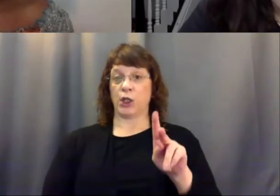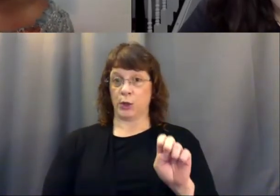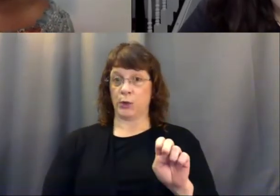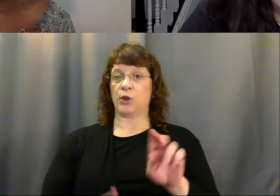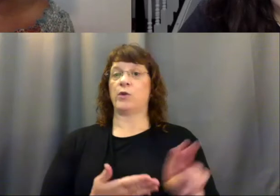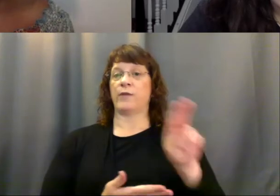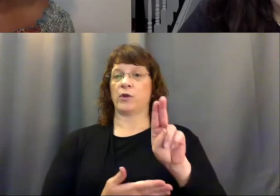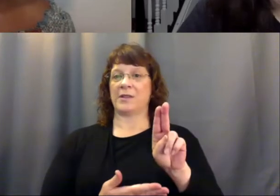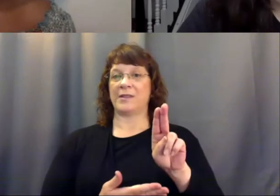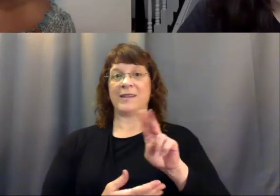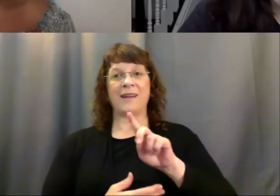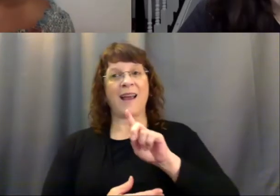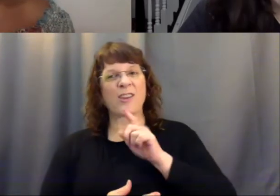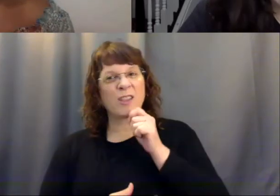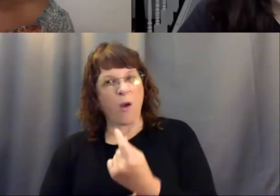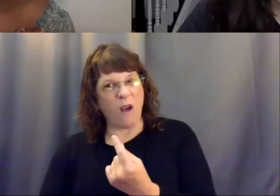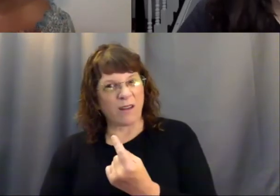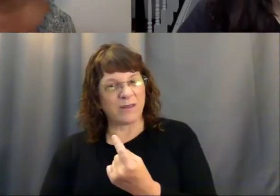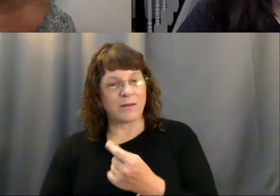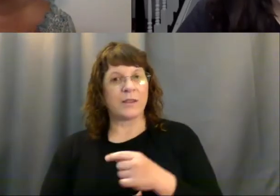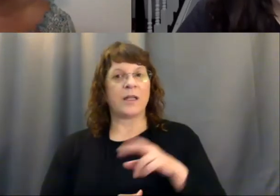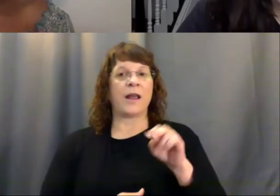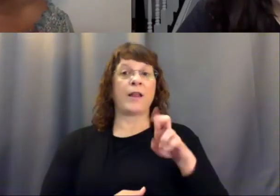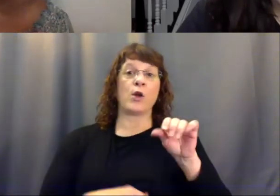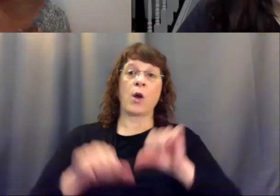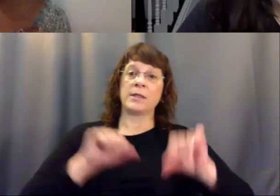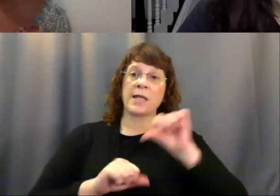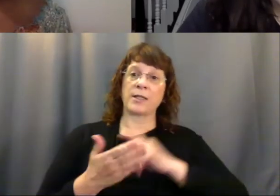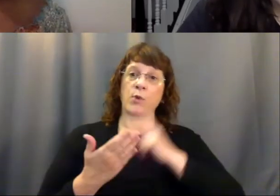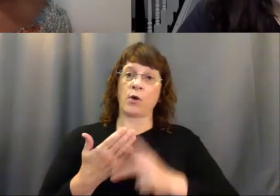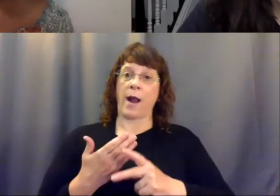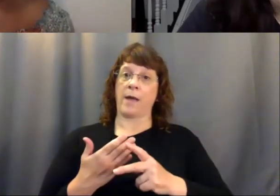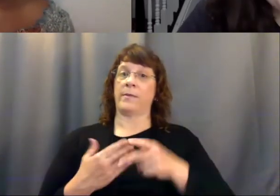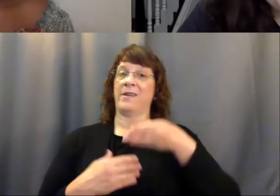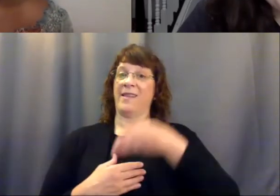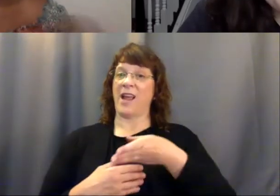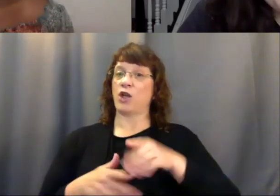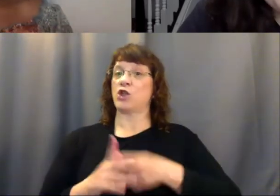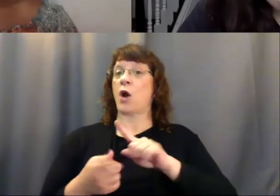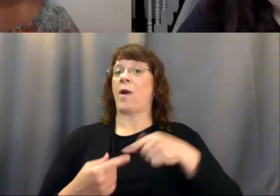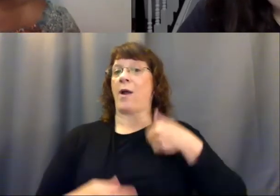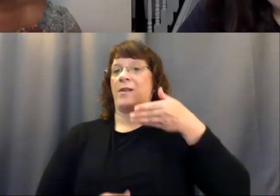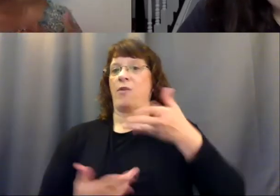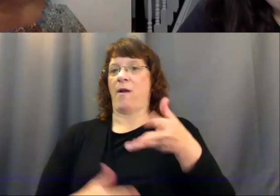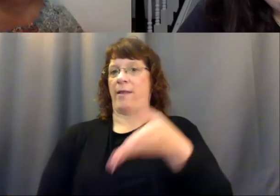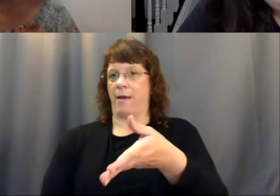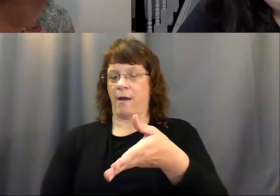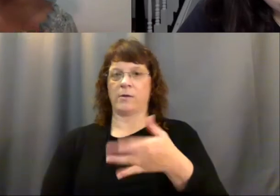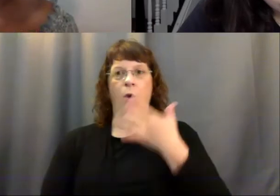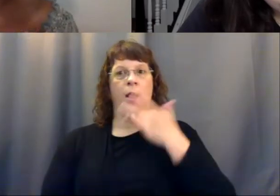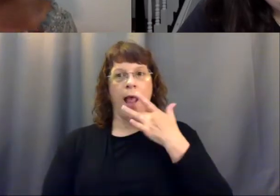actually not one of them. The neuroscience program at Duke started while I was there. So I was very lucky and fortunate to be able to